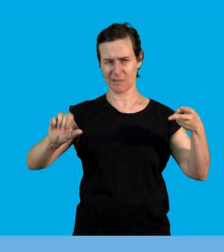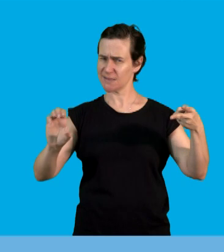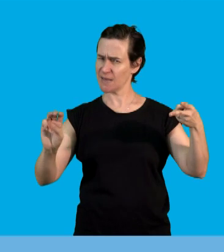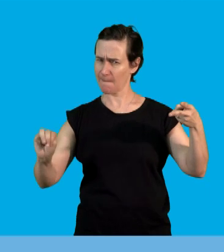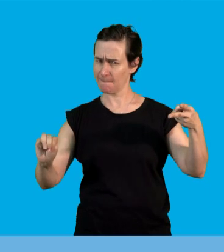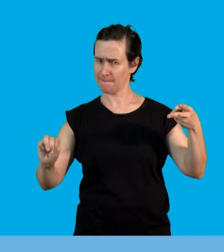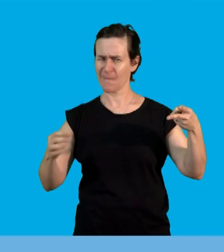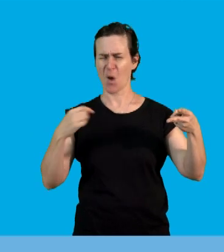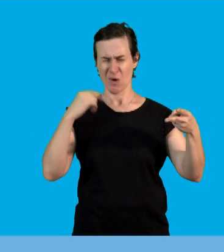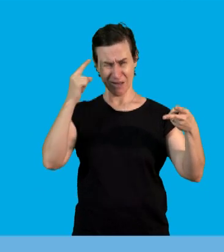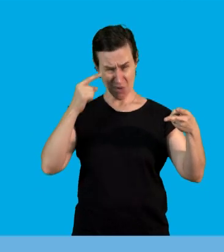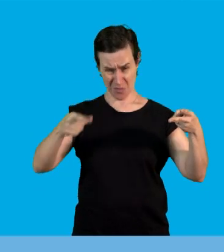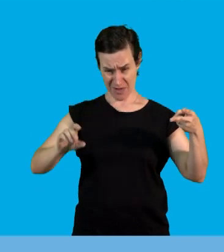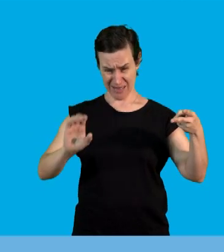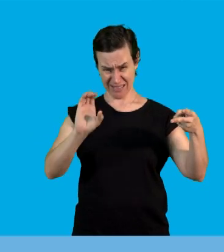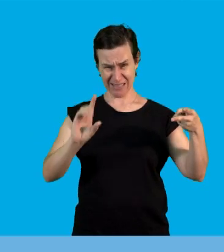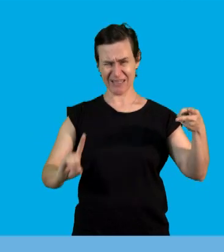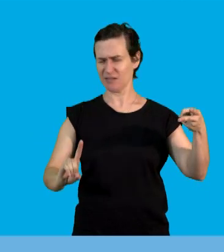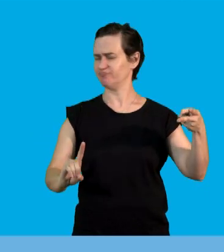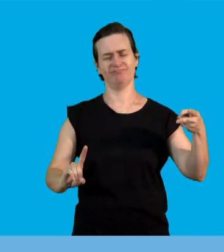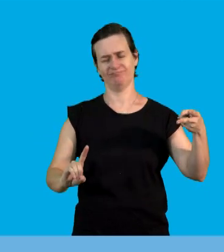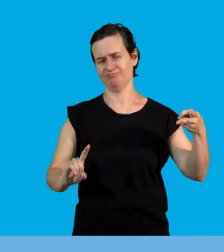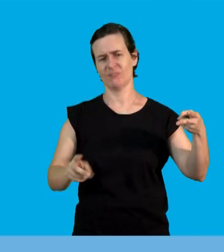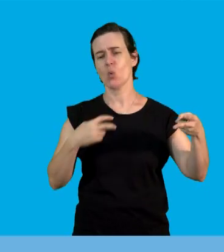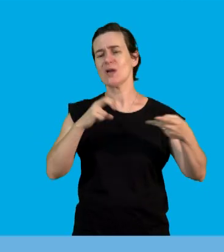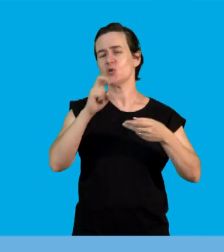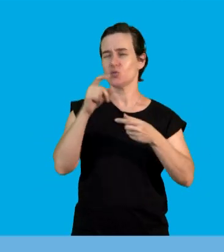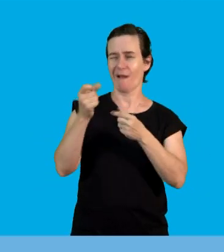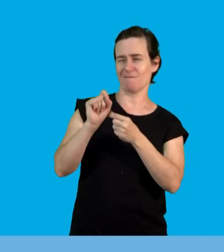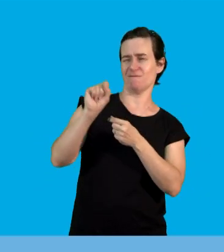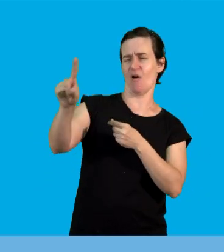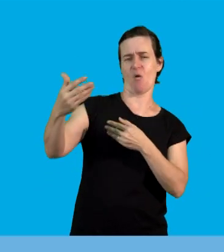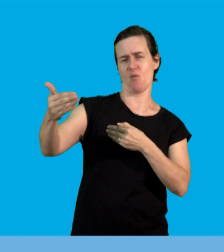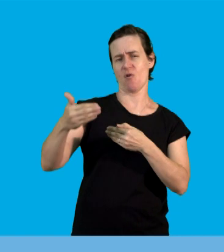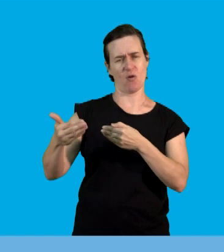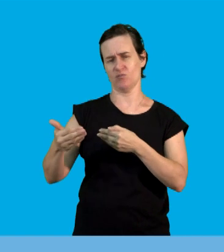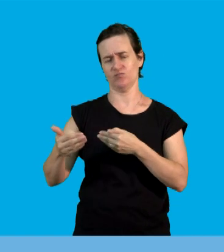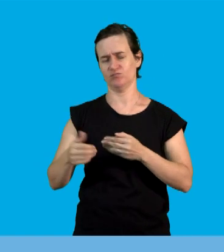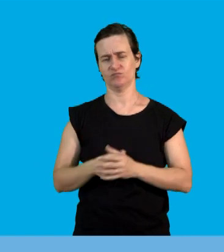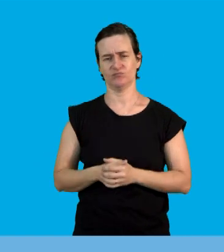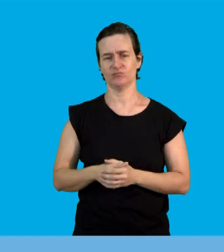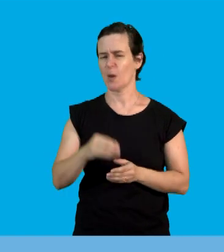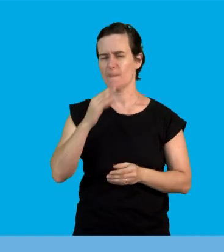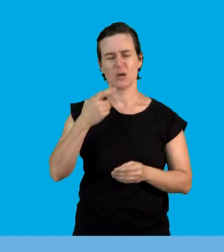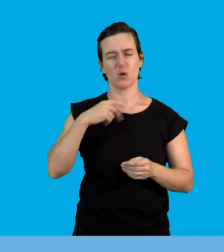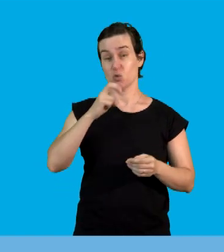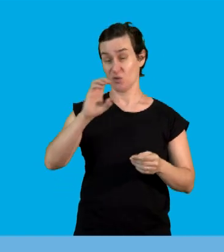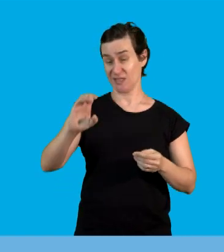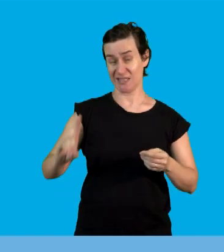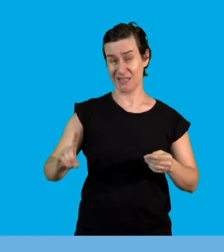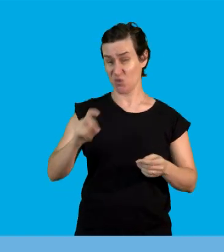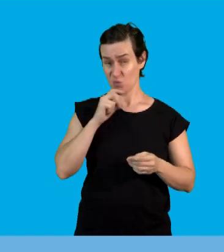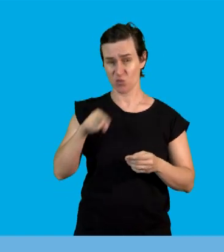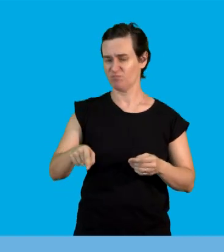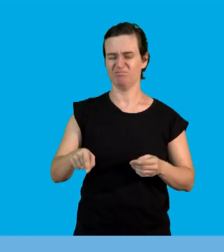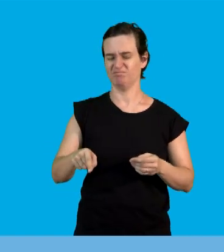centimeters? We know that the last two, those ones, they are used to measure distance, or they are used to measure length. So they will never